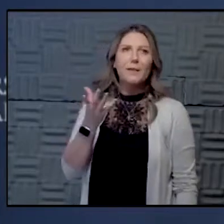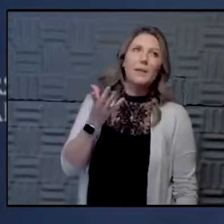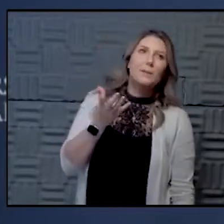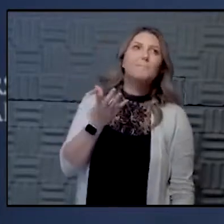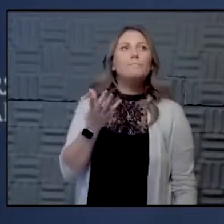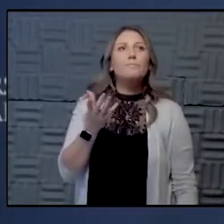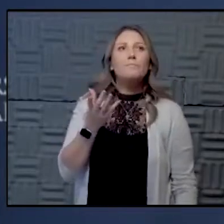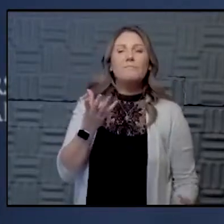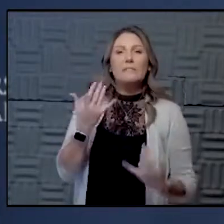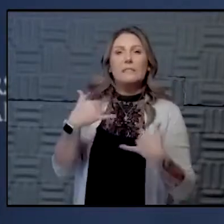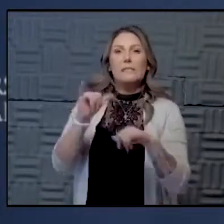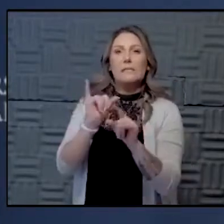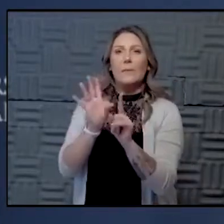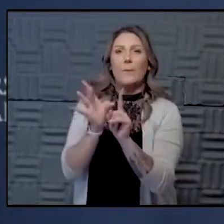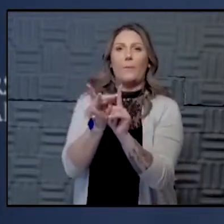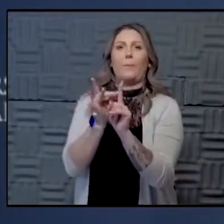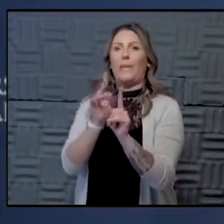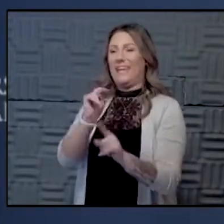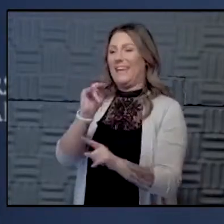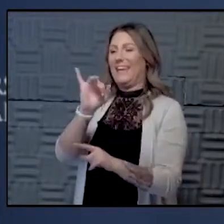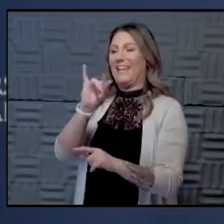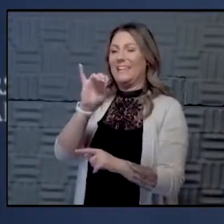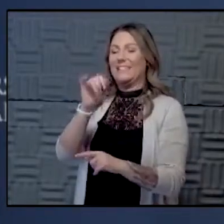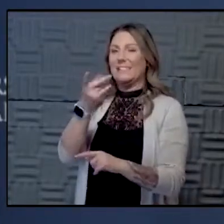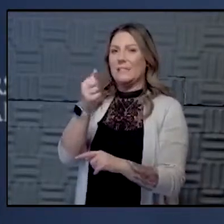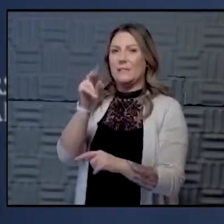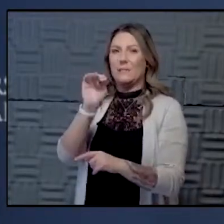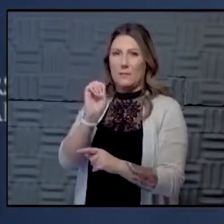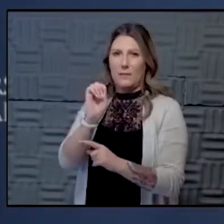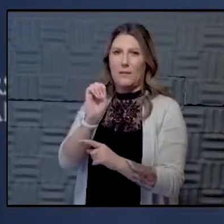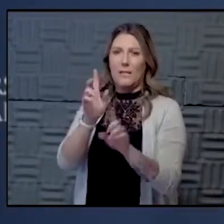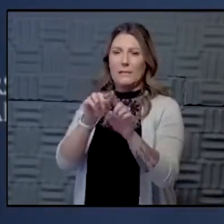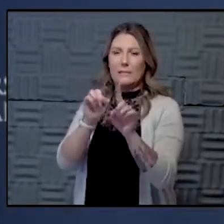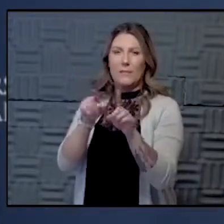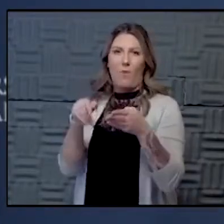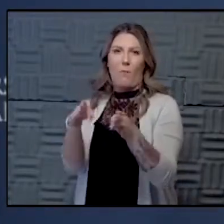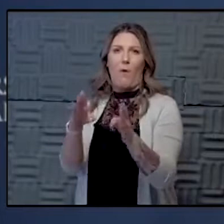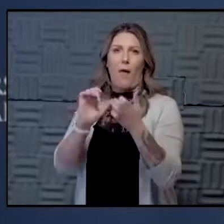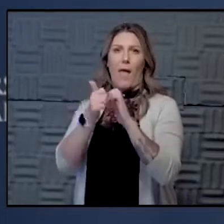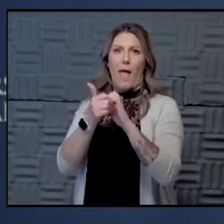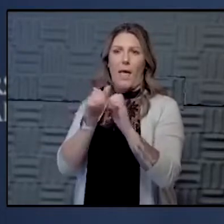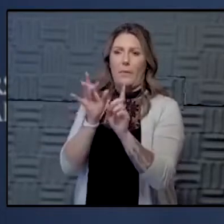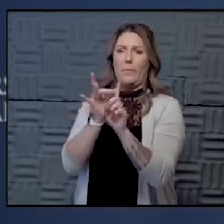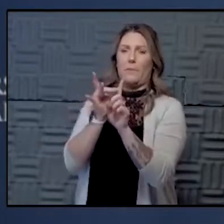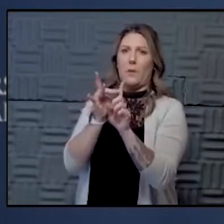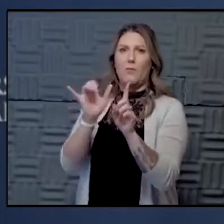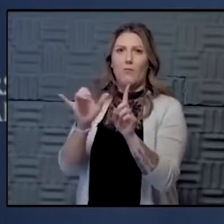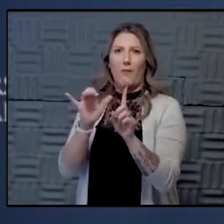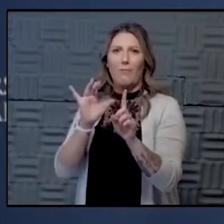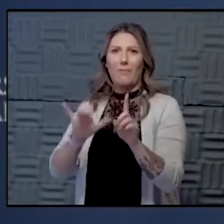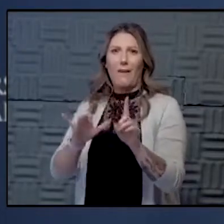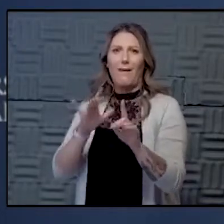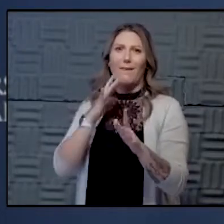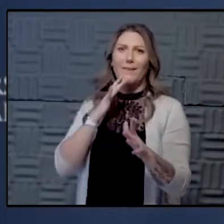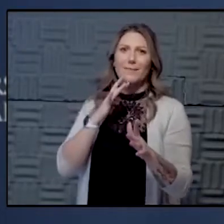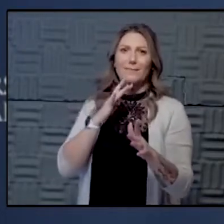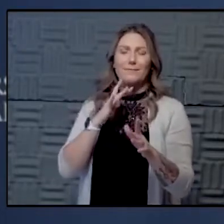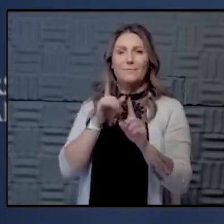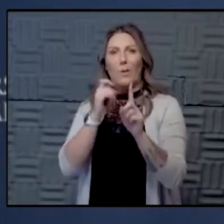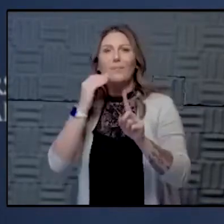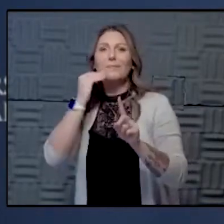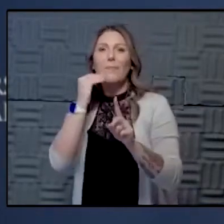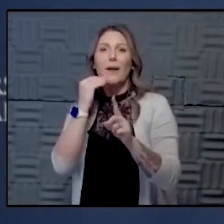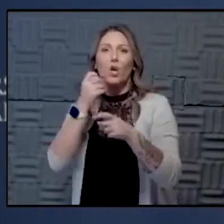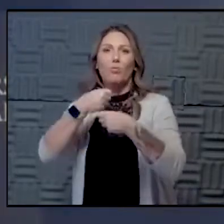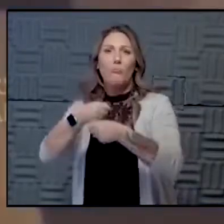it's still absorption of nicotine. It's just a different method of absorbing the nicotine and what you're getting from the tobacco products. And so there's still increased risk